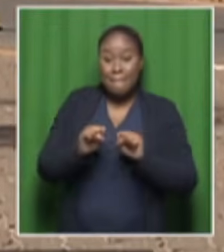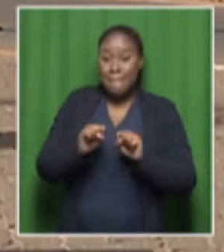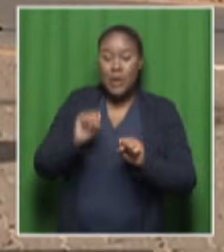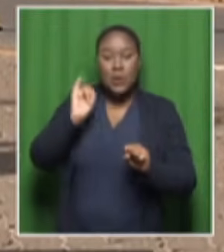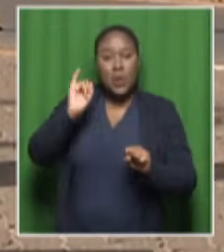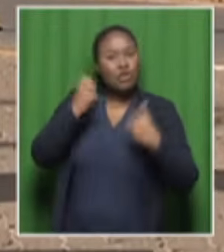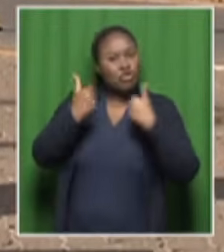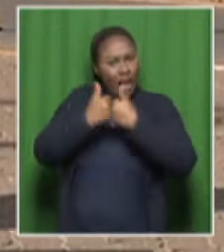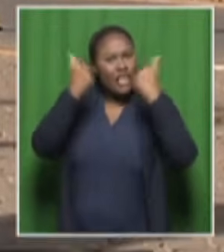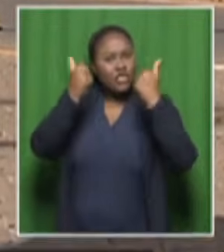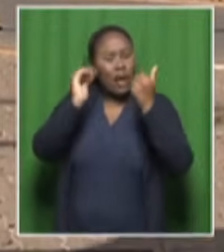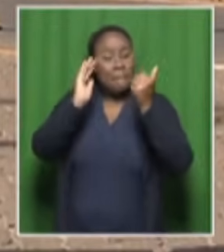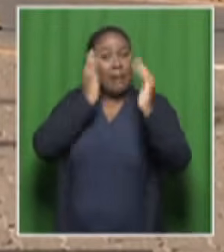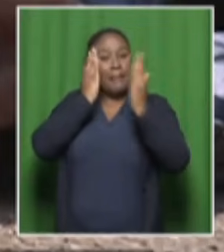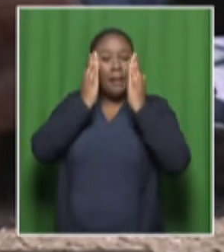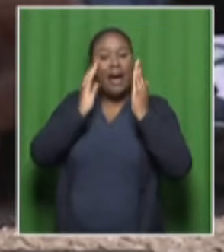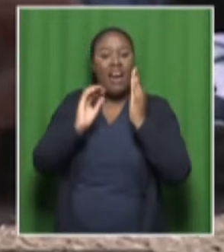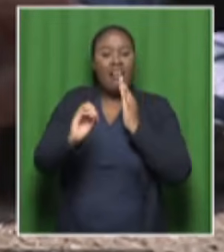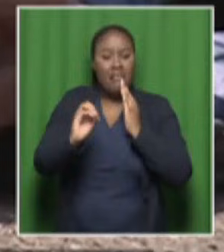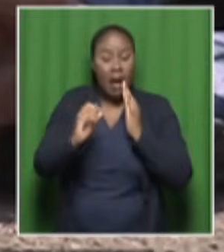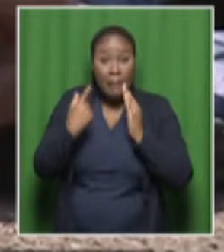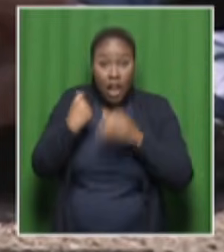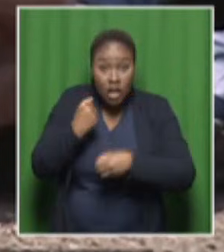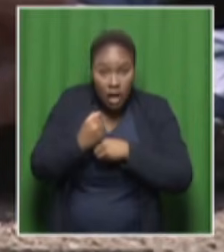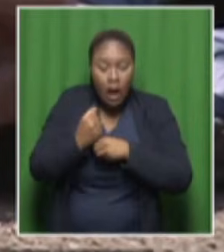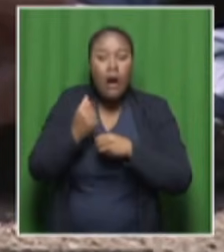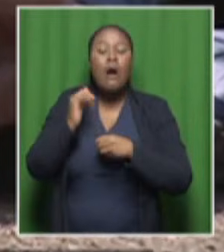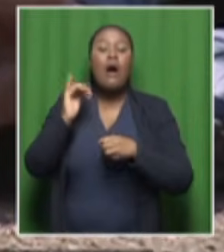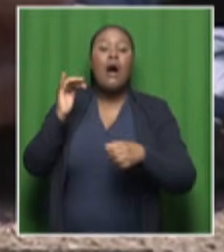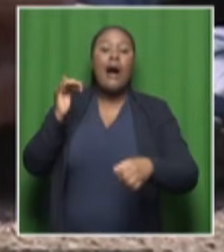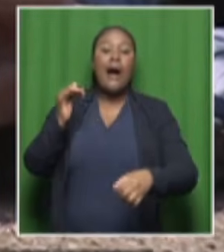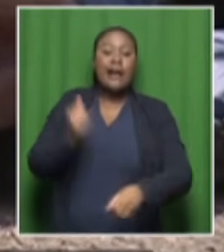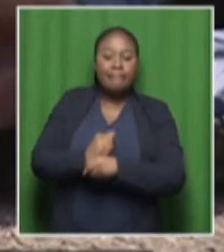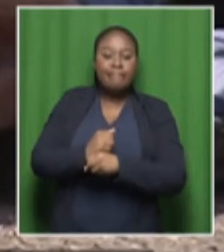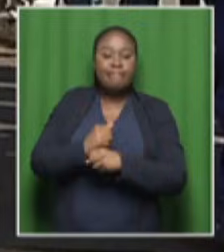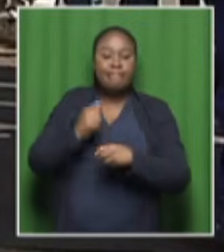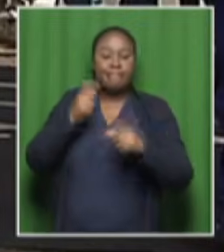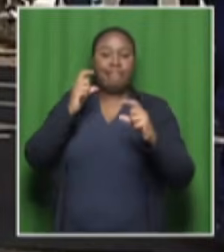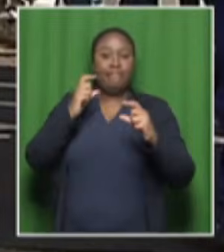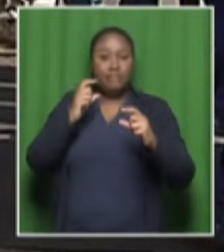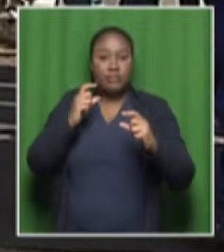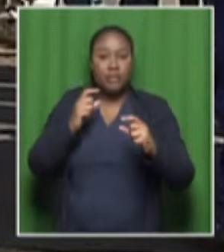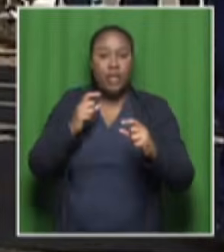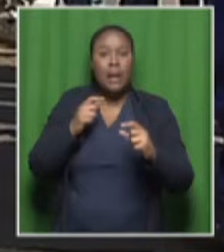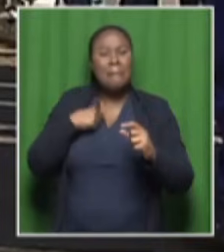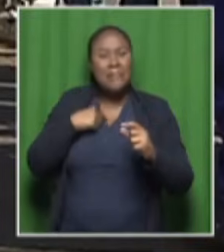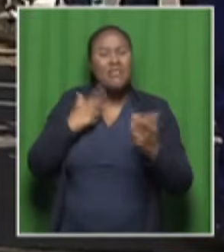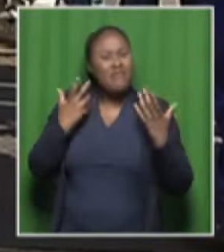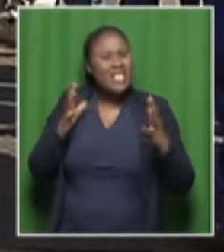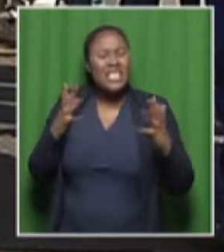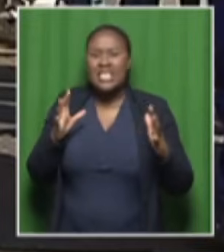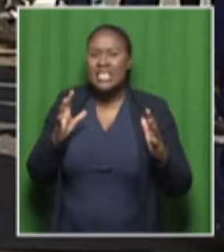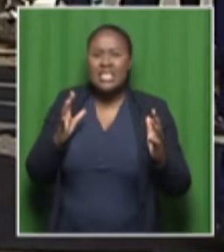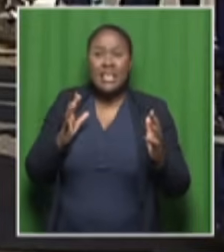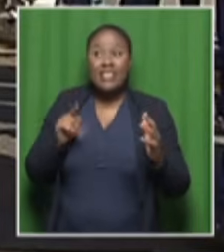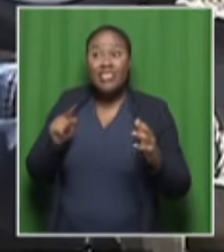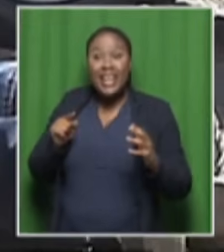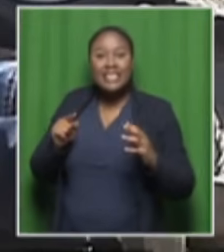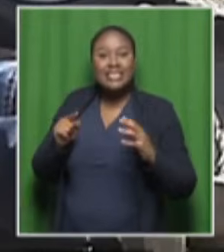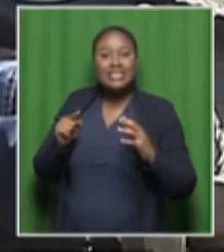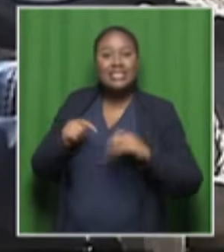facing challenges. In that instance already, and via MEC, I've already in that particular